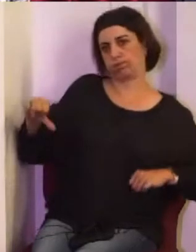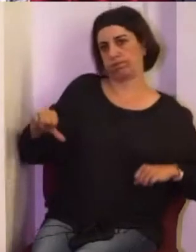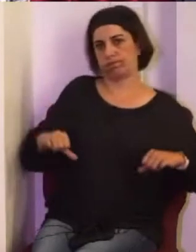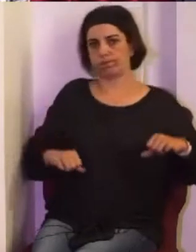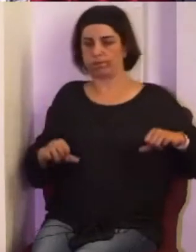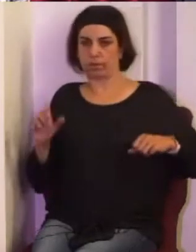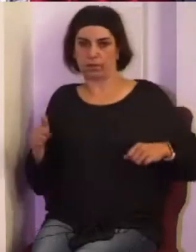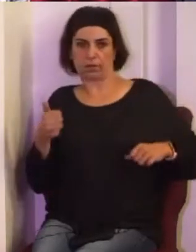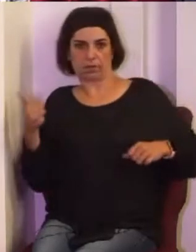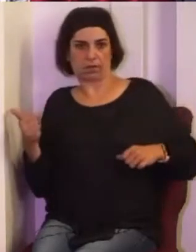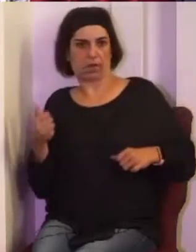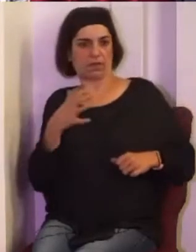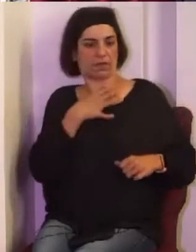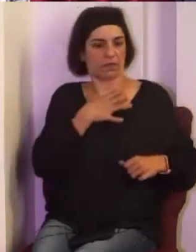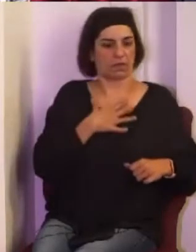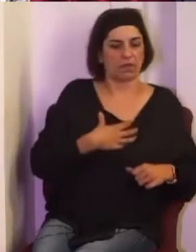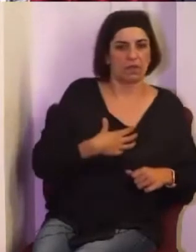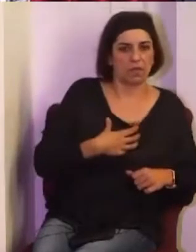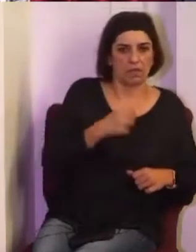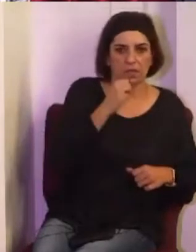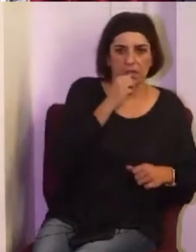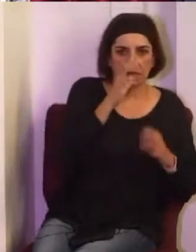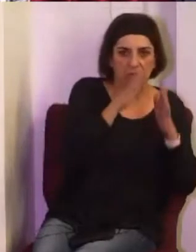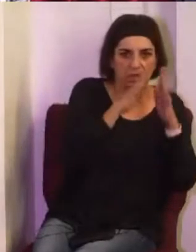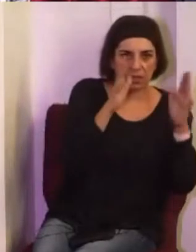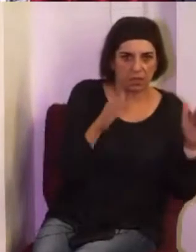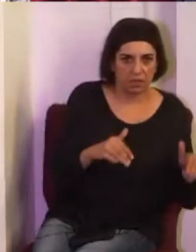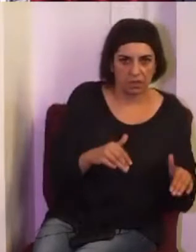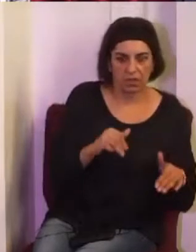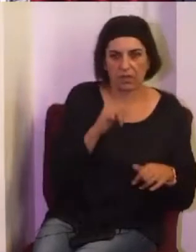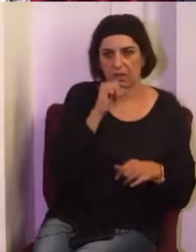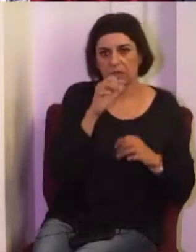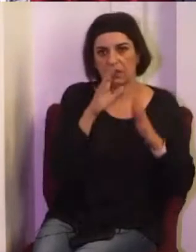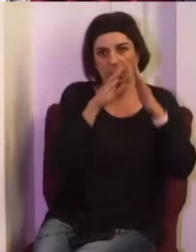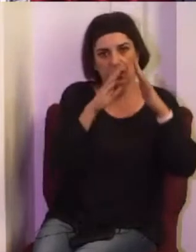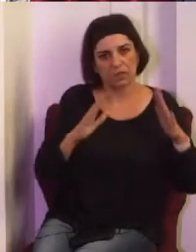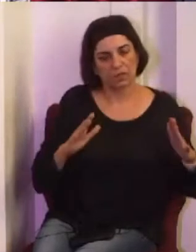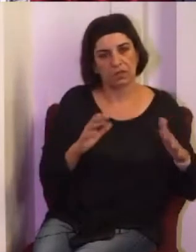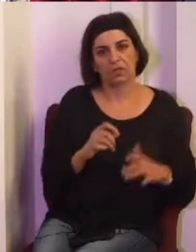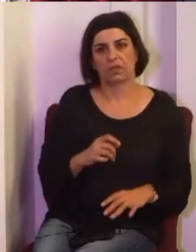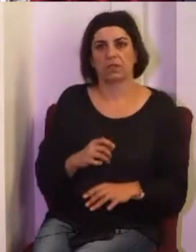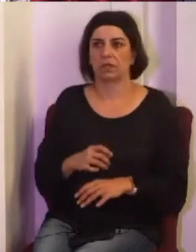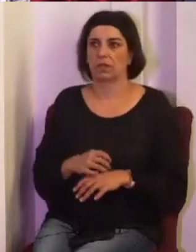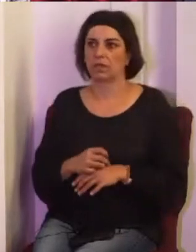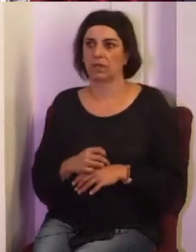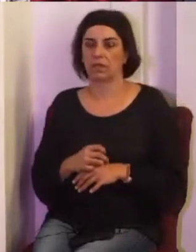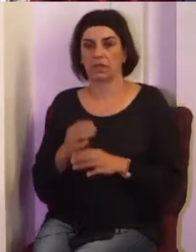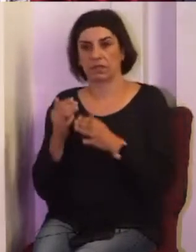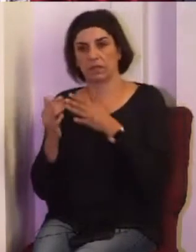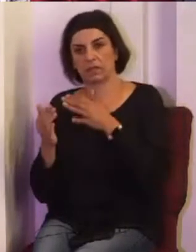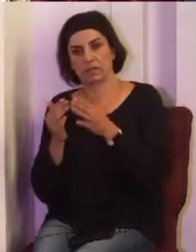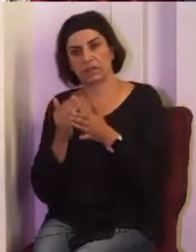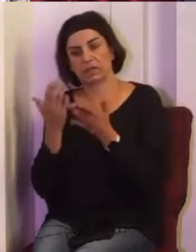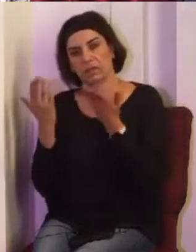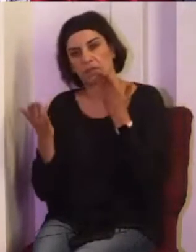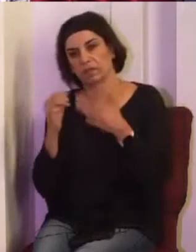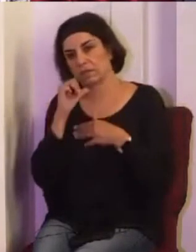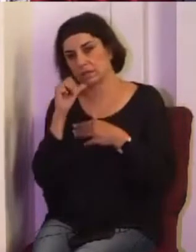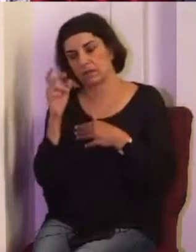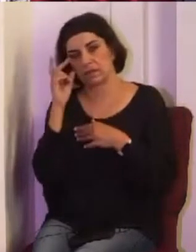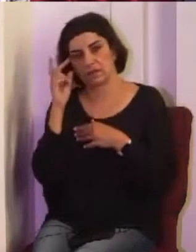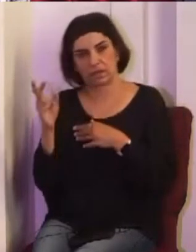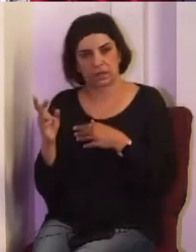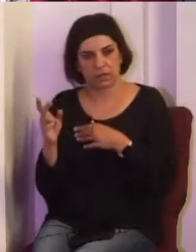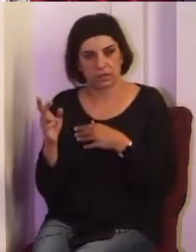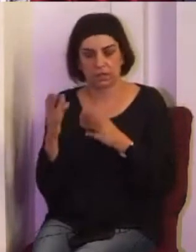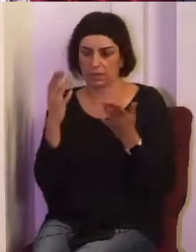hungry and unhoused, unsheltered. And even though they may not see it and may